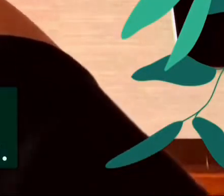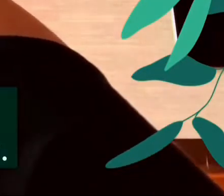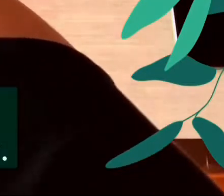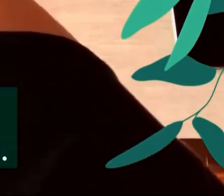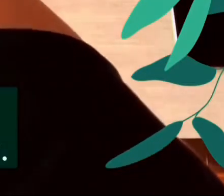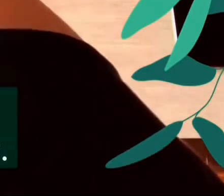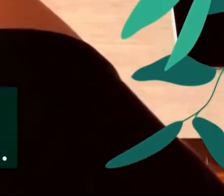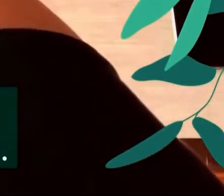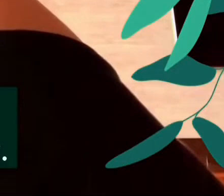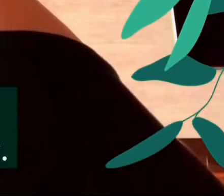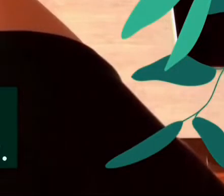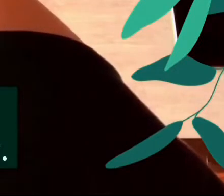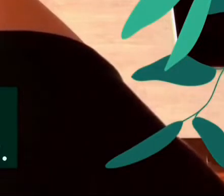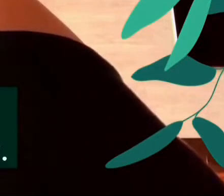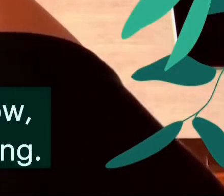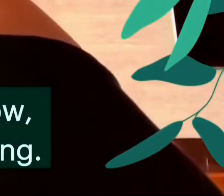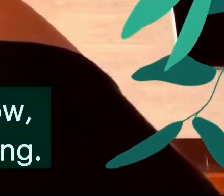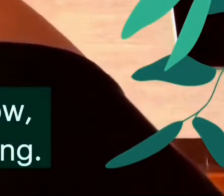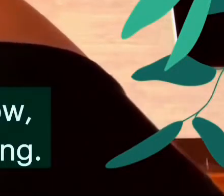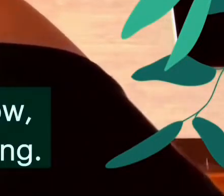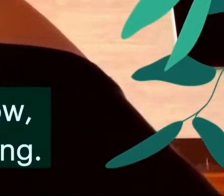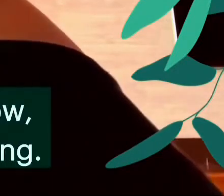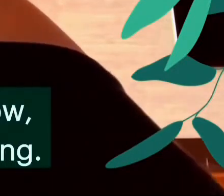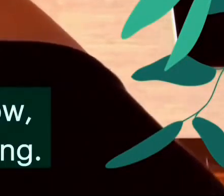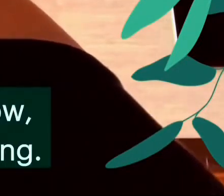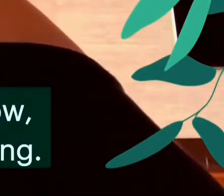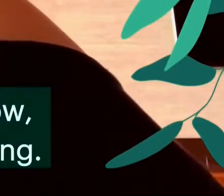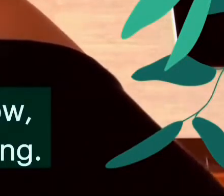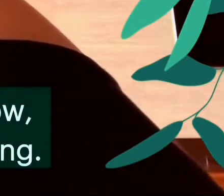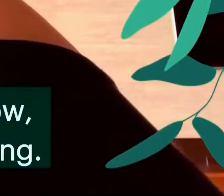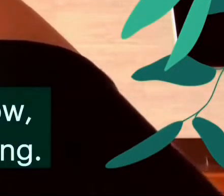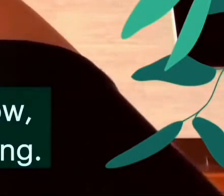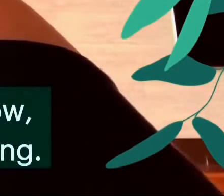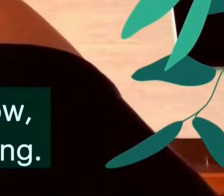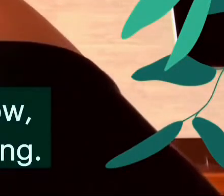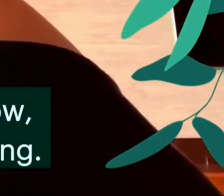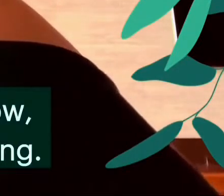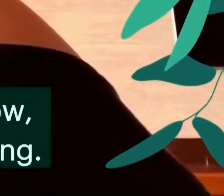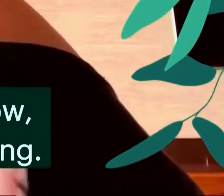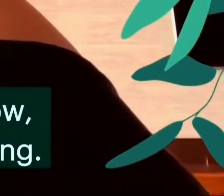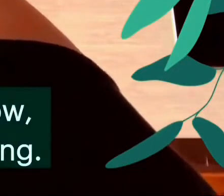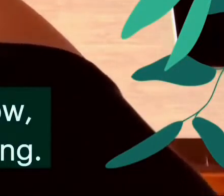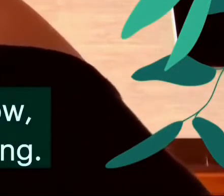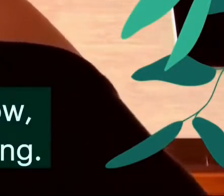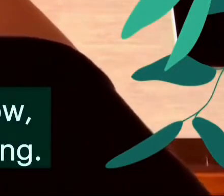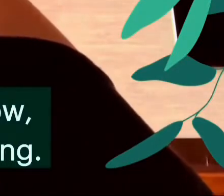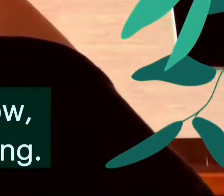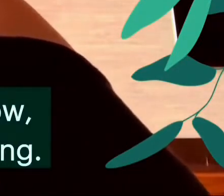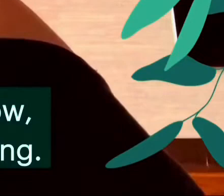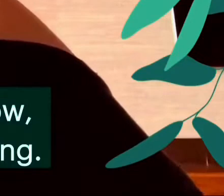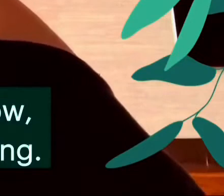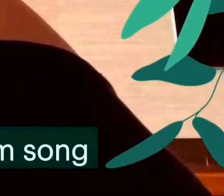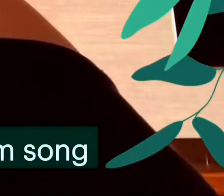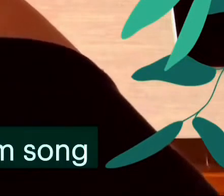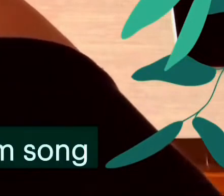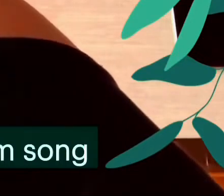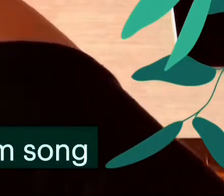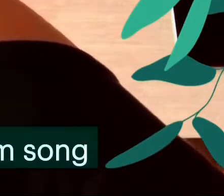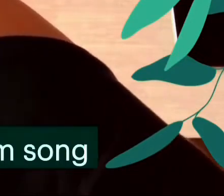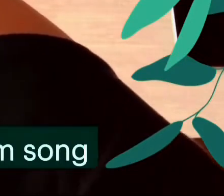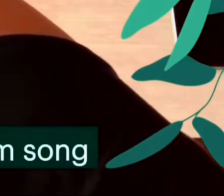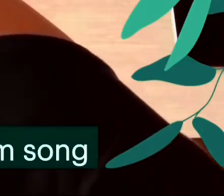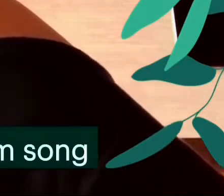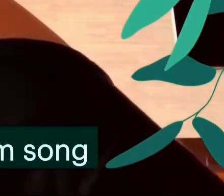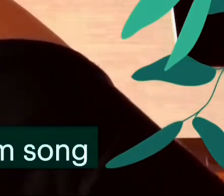freedom with each other. Ask everyone you meet right now, this weekend, this whole gathering, ask people to sing